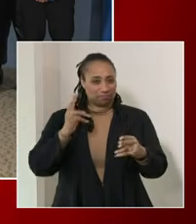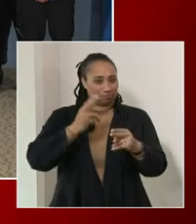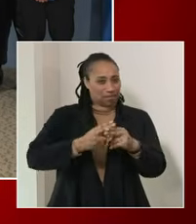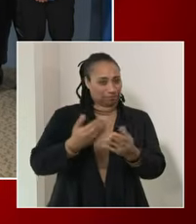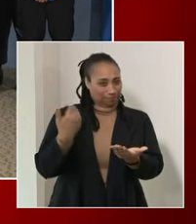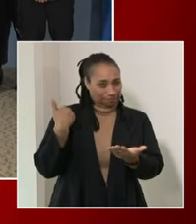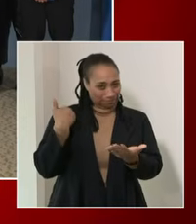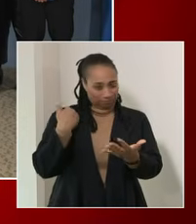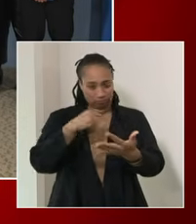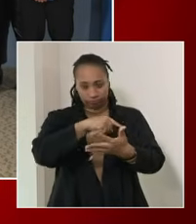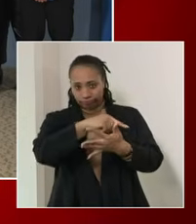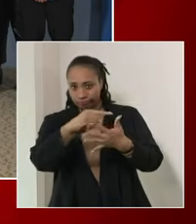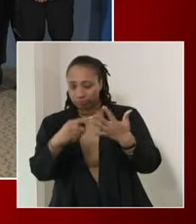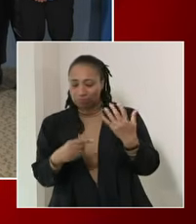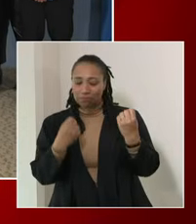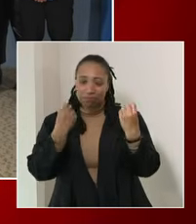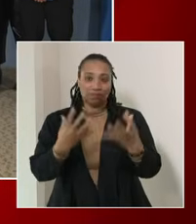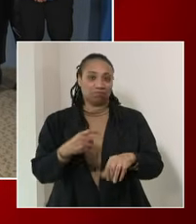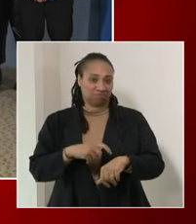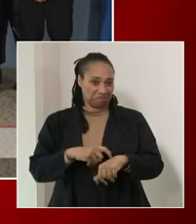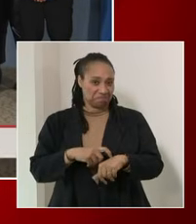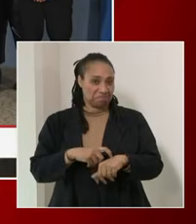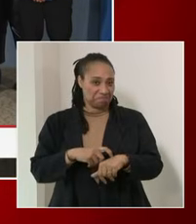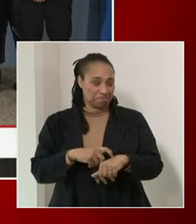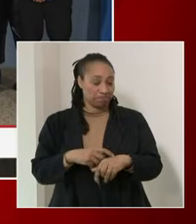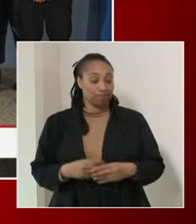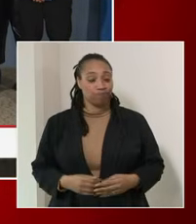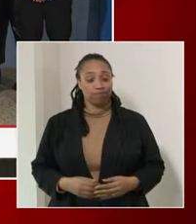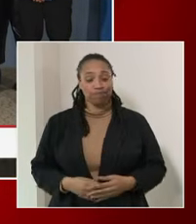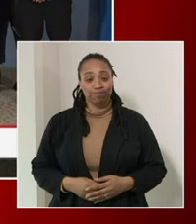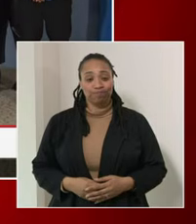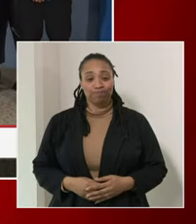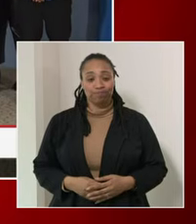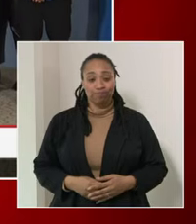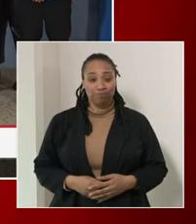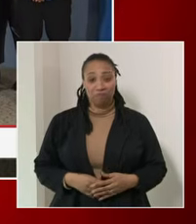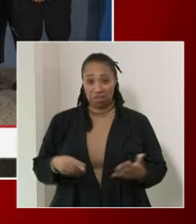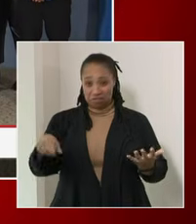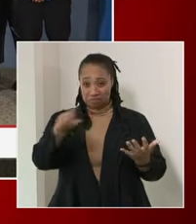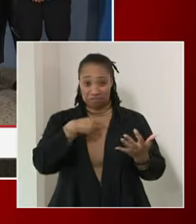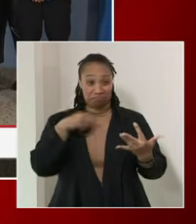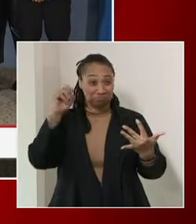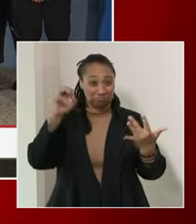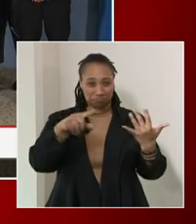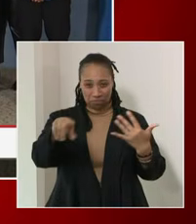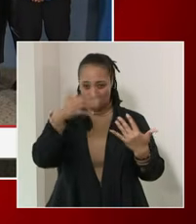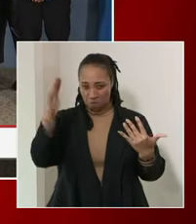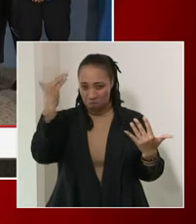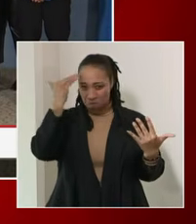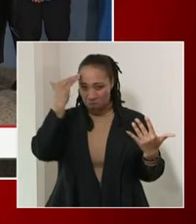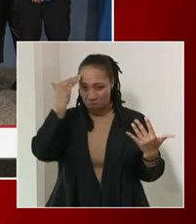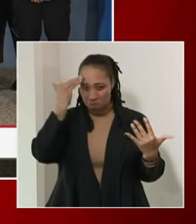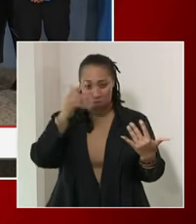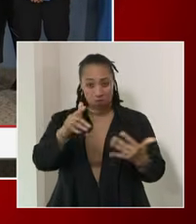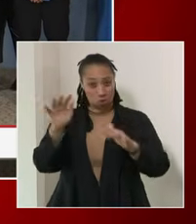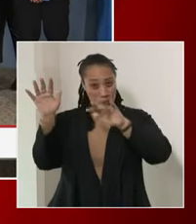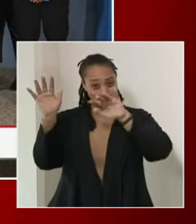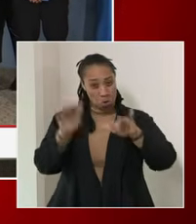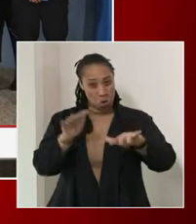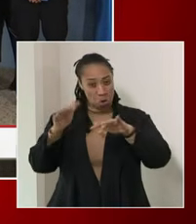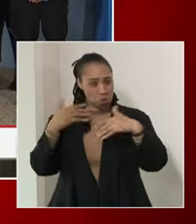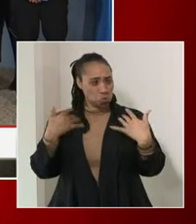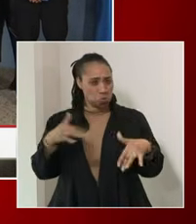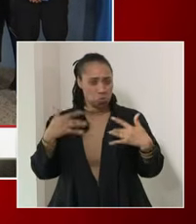here, and we all know now, we've had a unprecedented snow event in some ways in